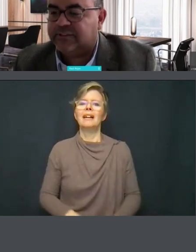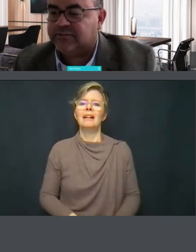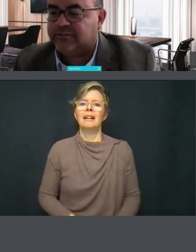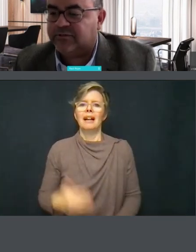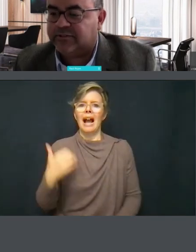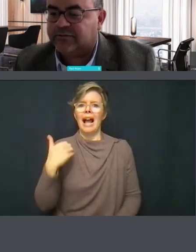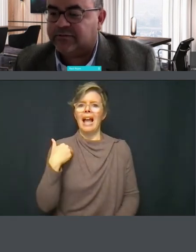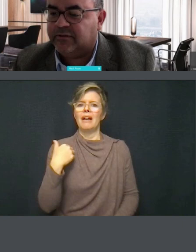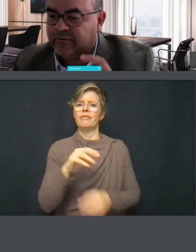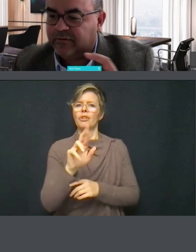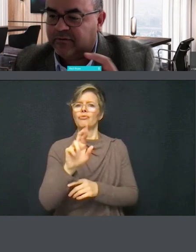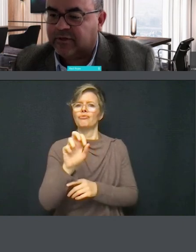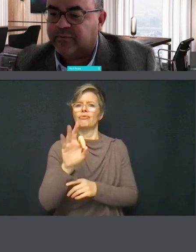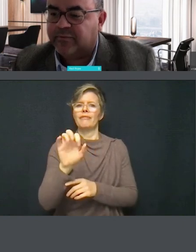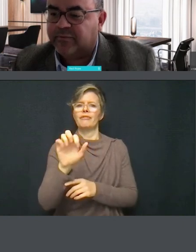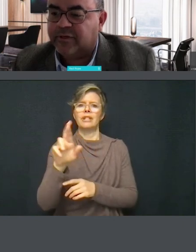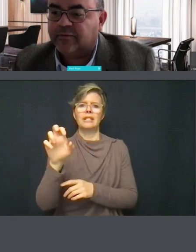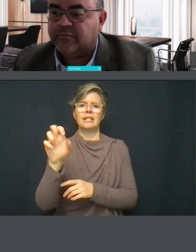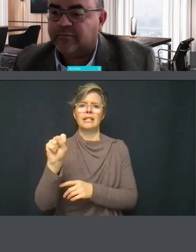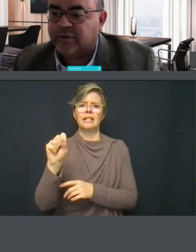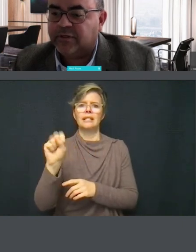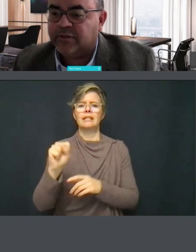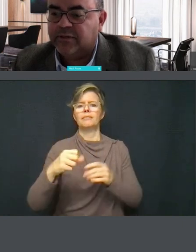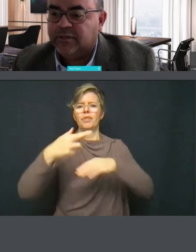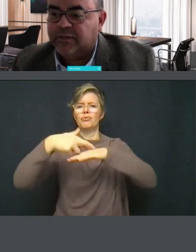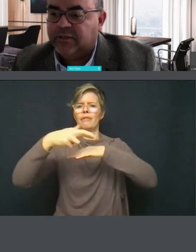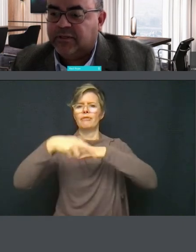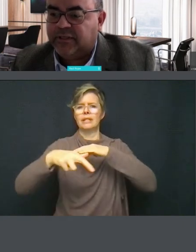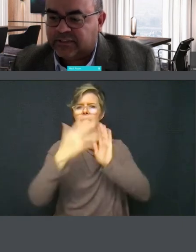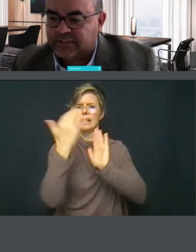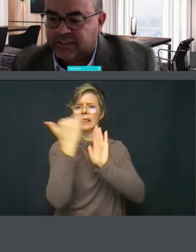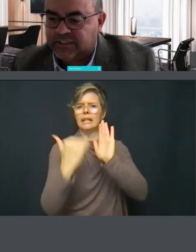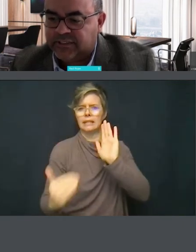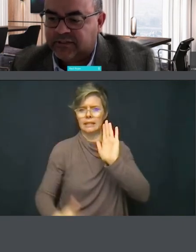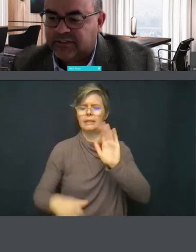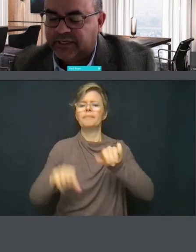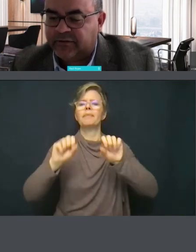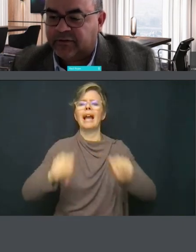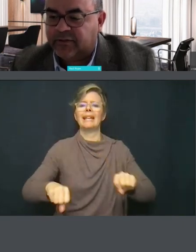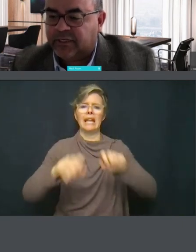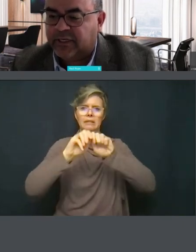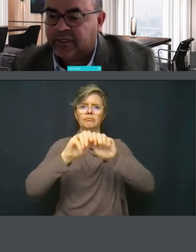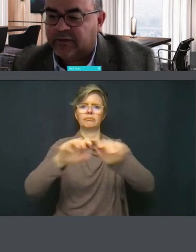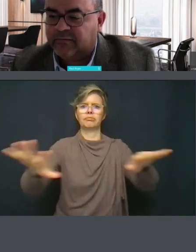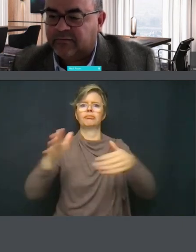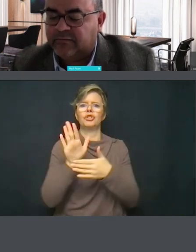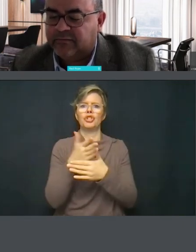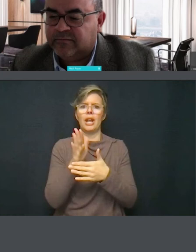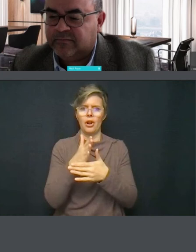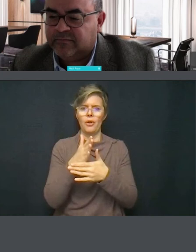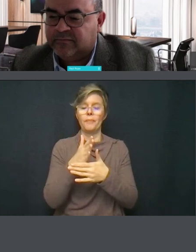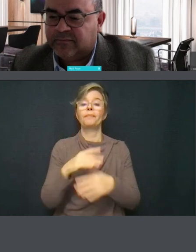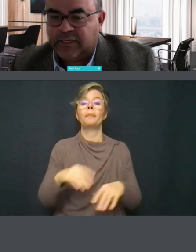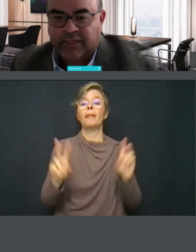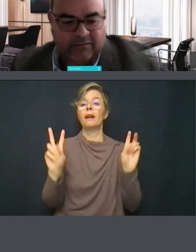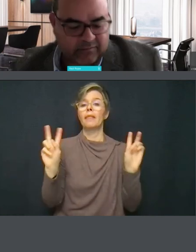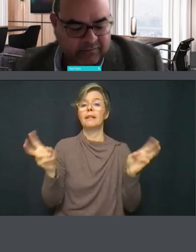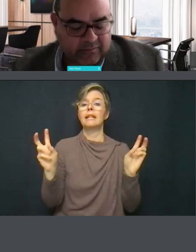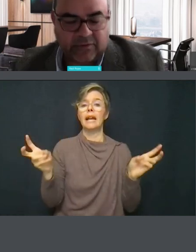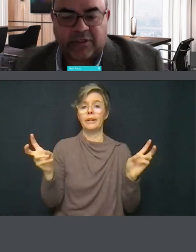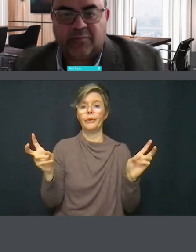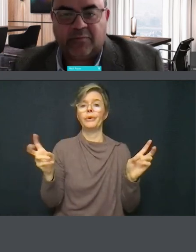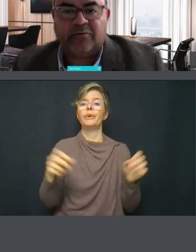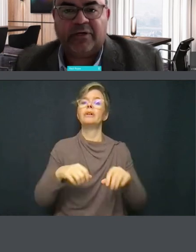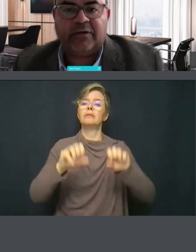of references so you can actually look up the book. Yes, I can share the title. I